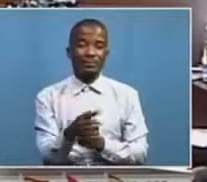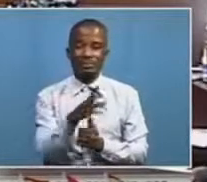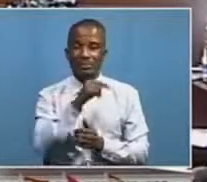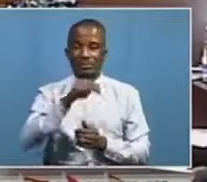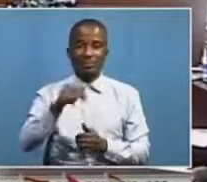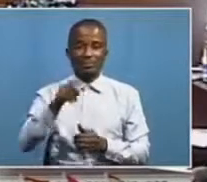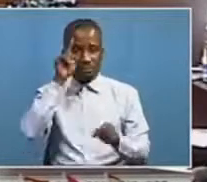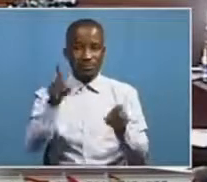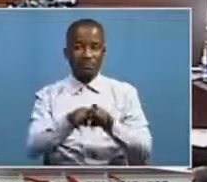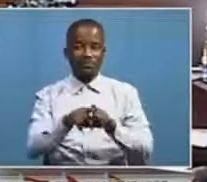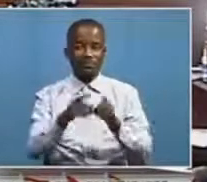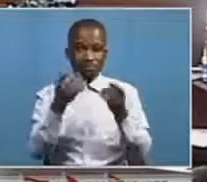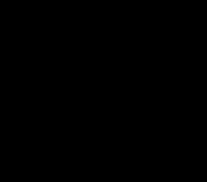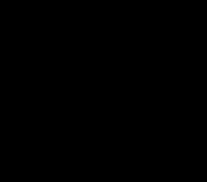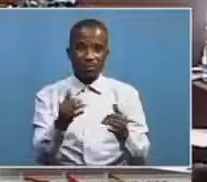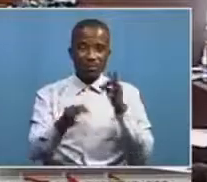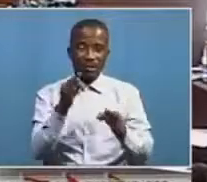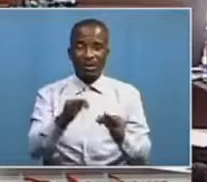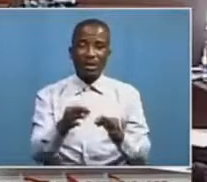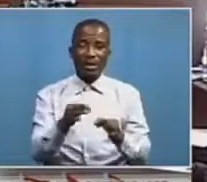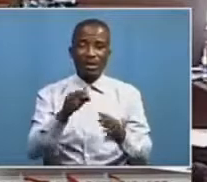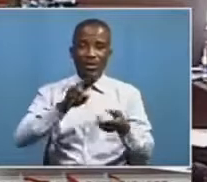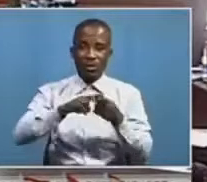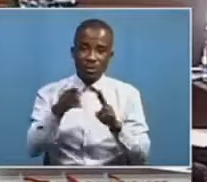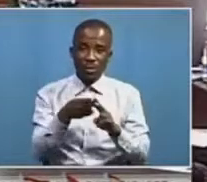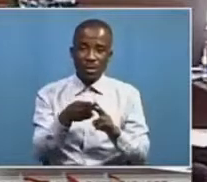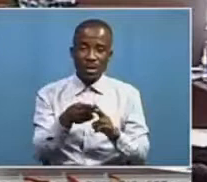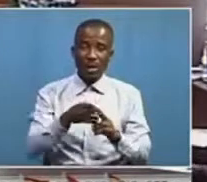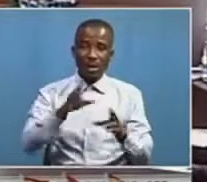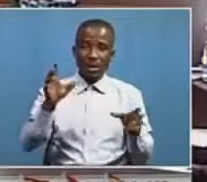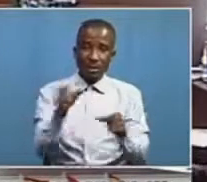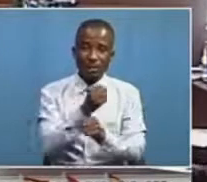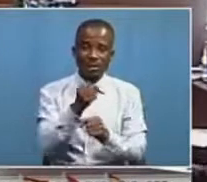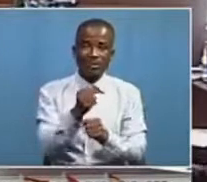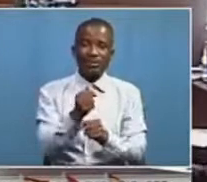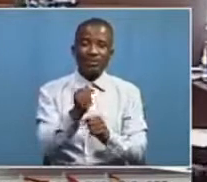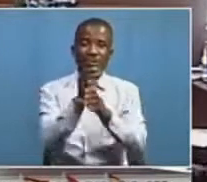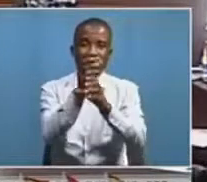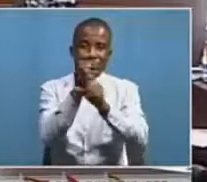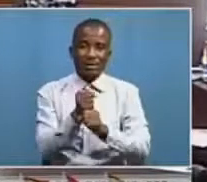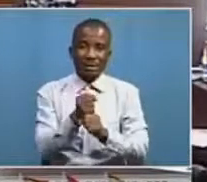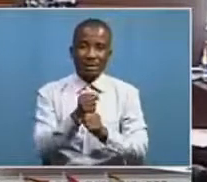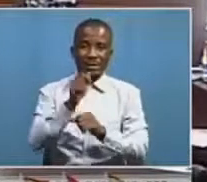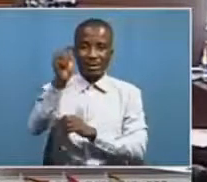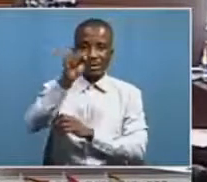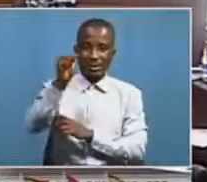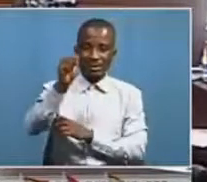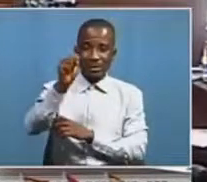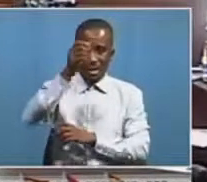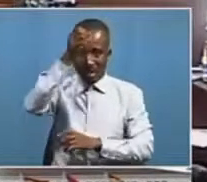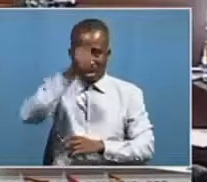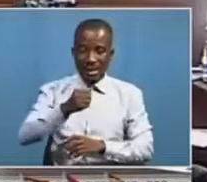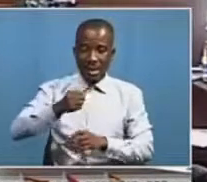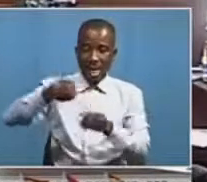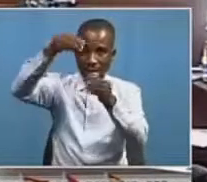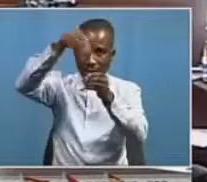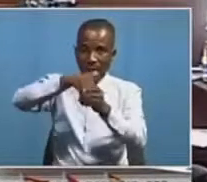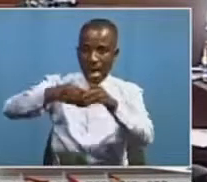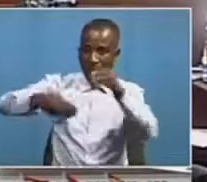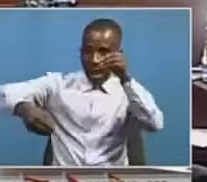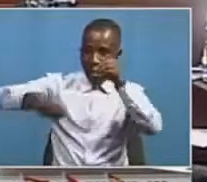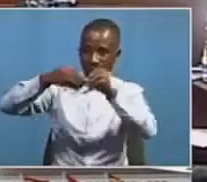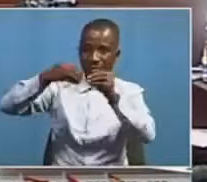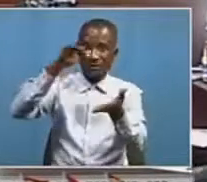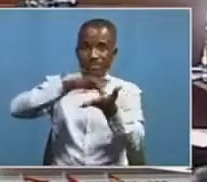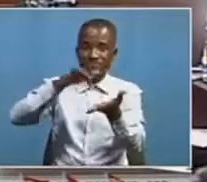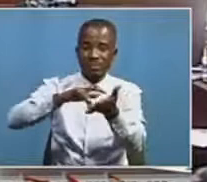averred further that if the total number of votes obtained by each candidate in Chiman South is factored into the results